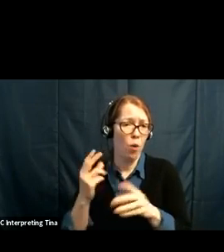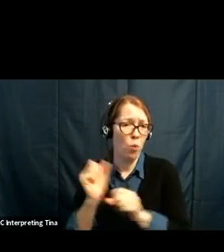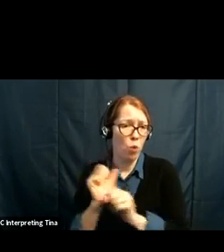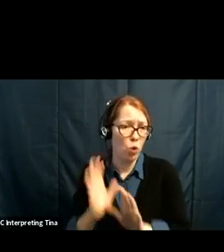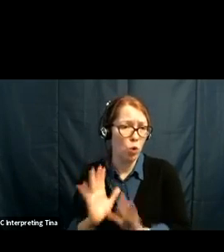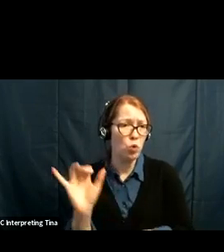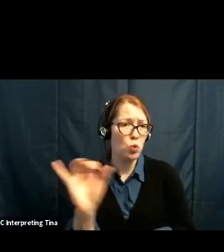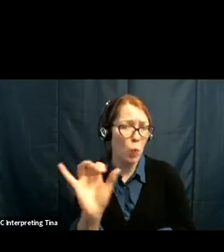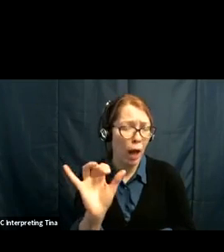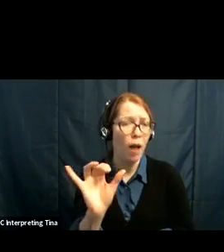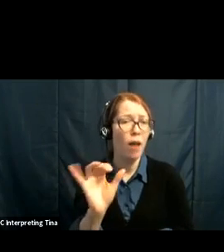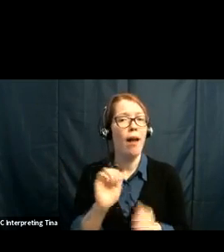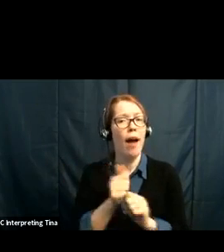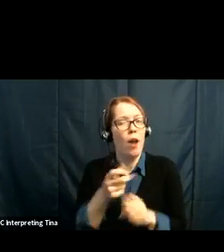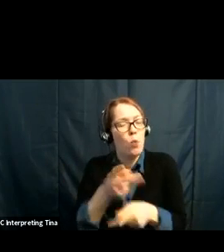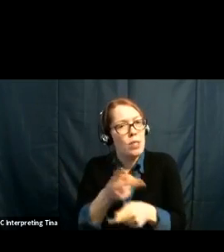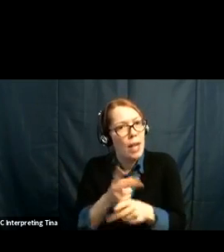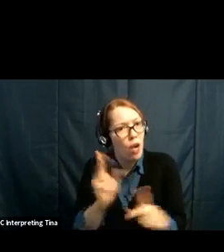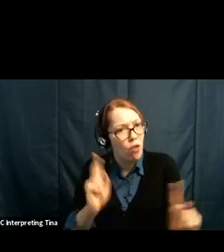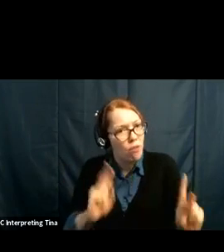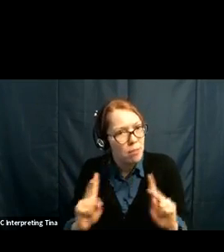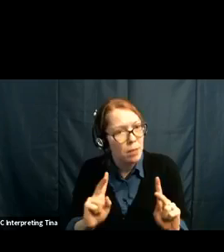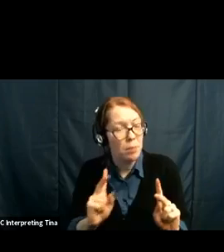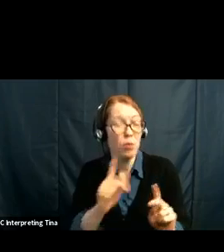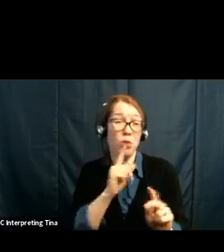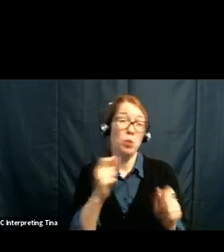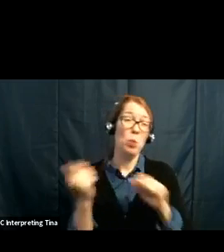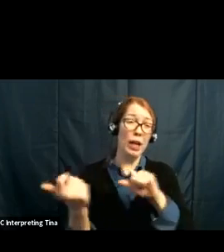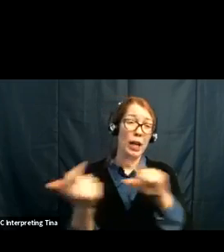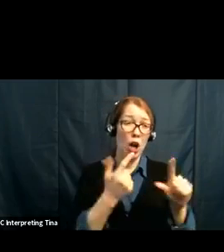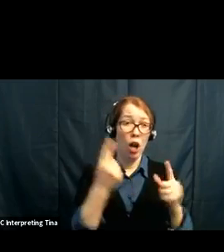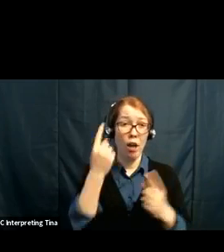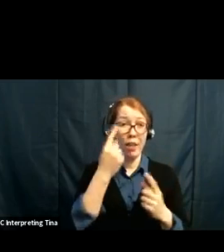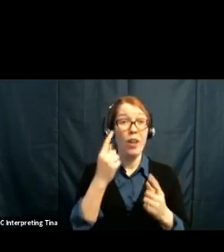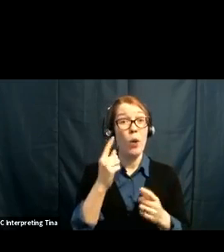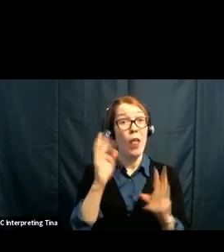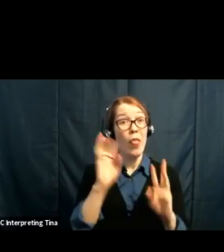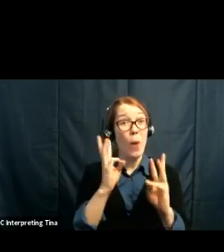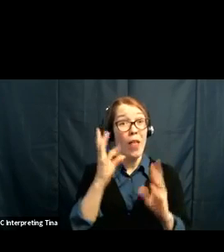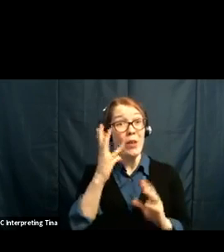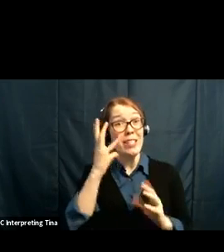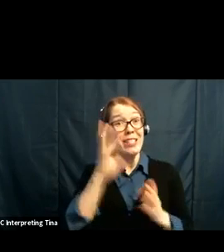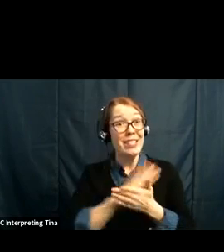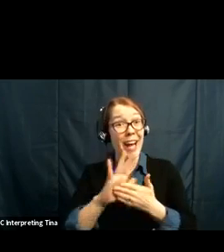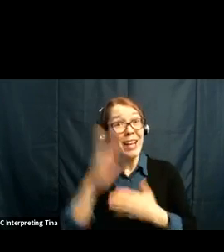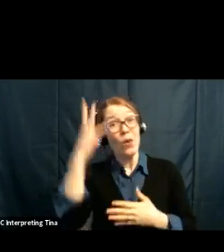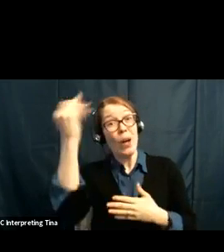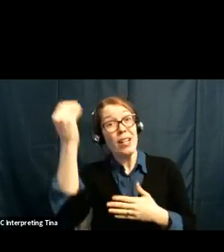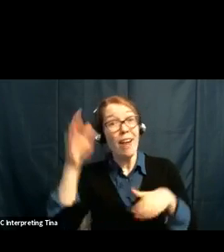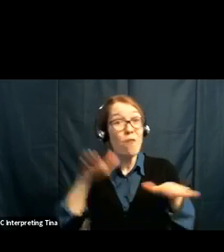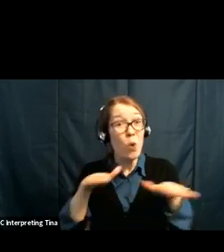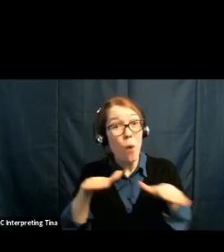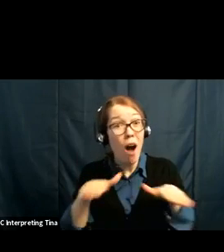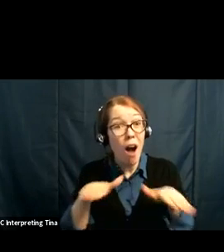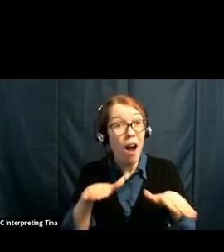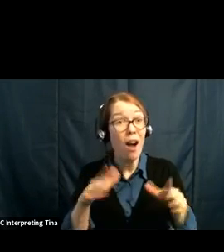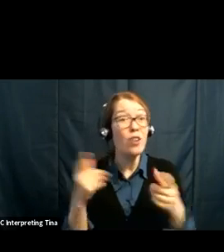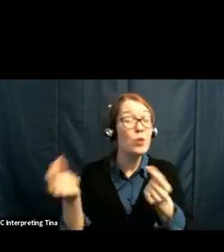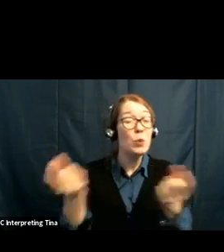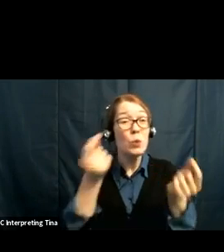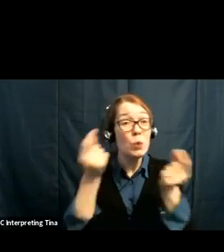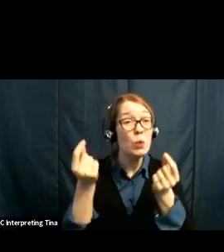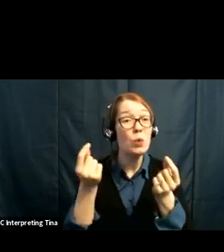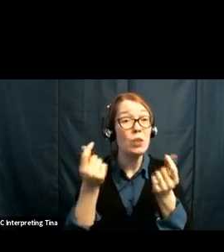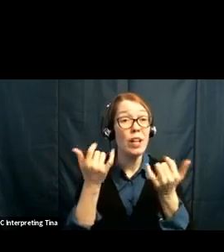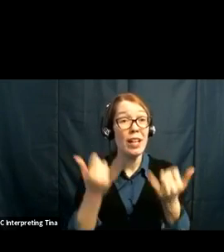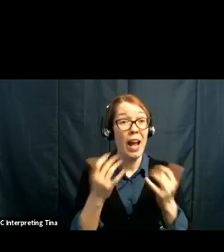for people? And that's, again, something we can all do. When the weather was nice, we could all get outside, go for walks, do things. And